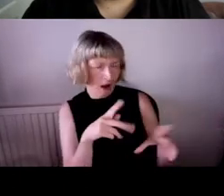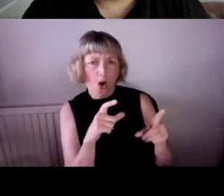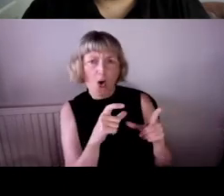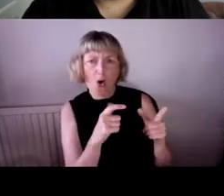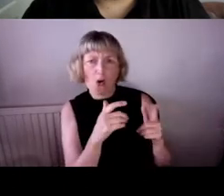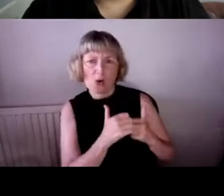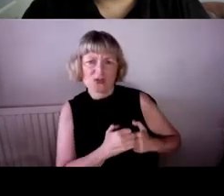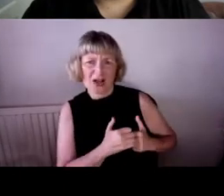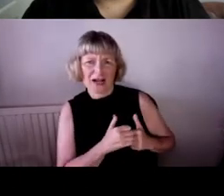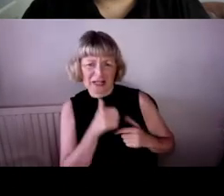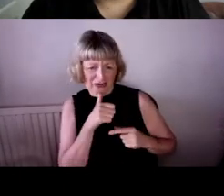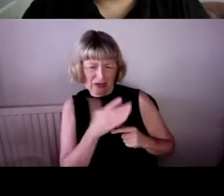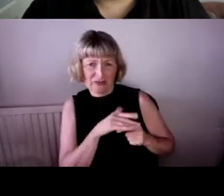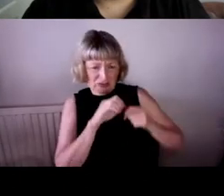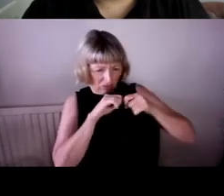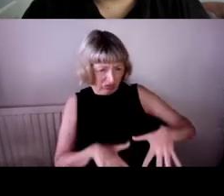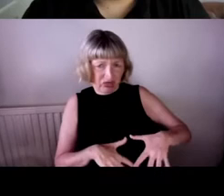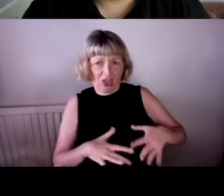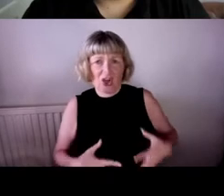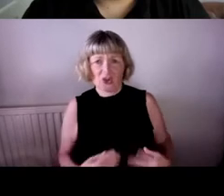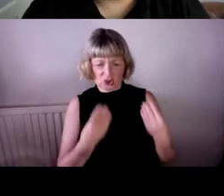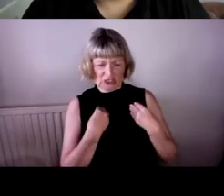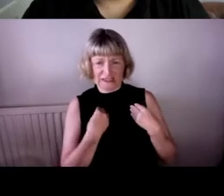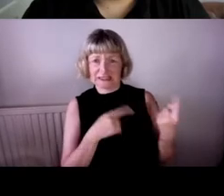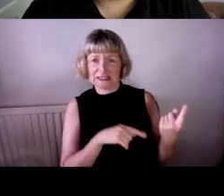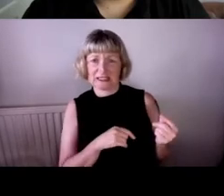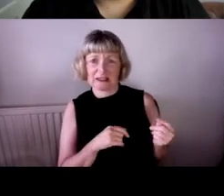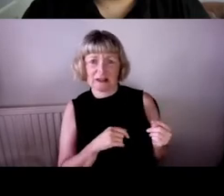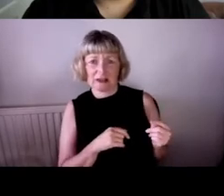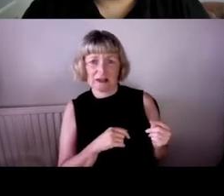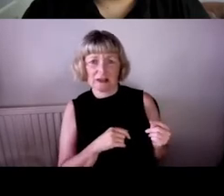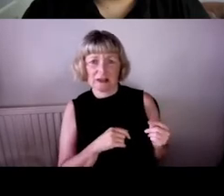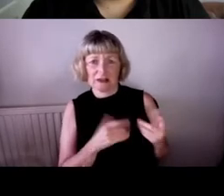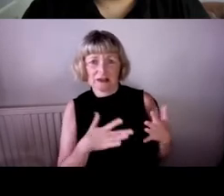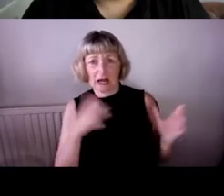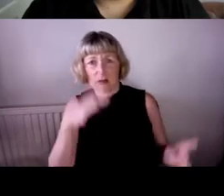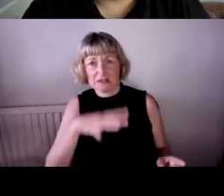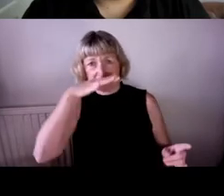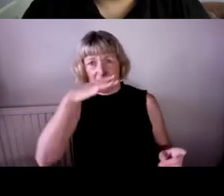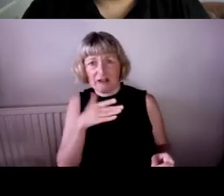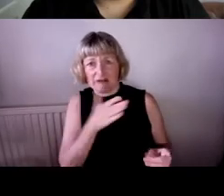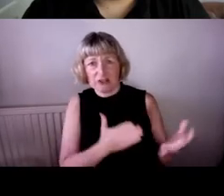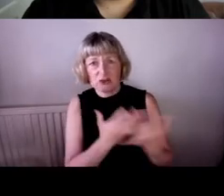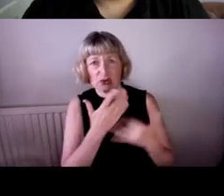getting fish all over the sheets. That's right. Now we're going to reek of fish all